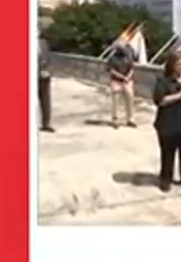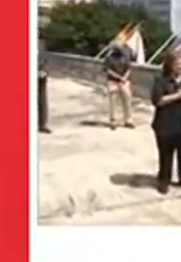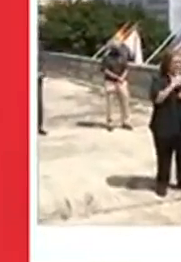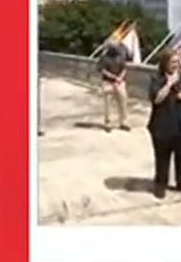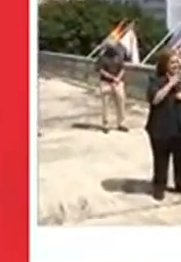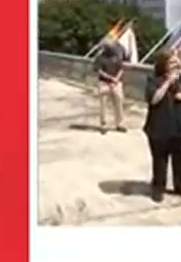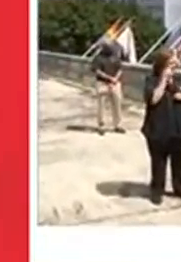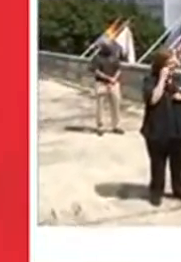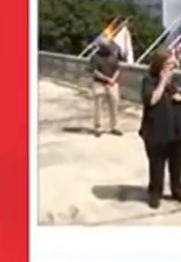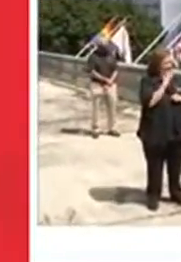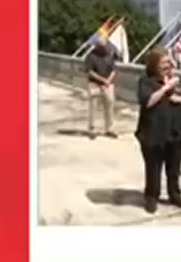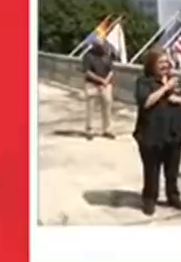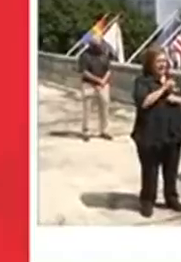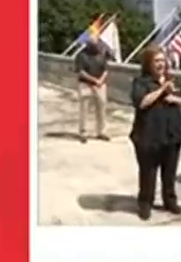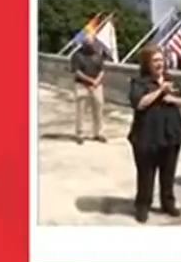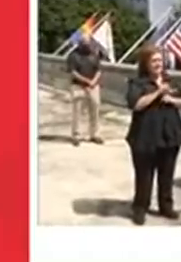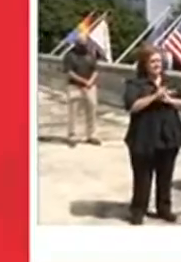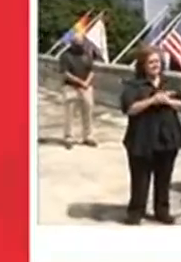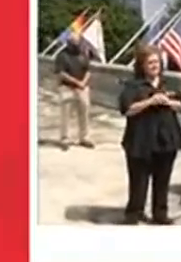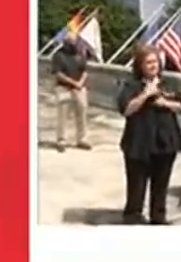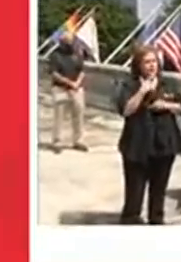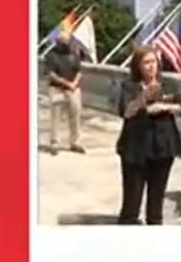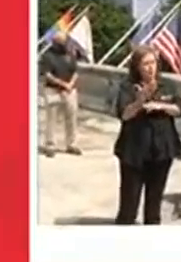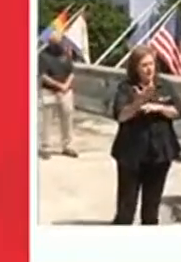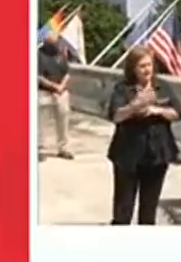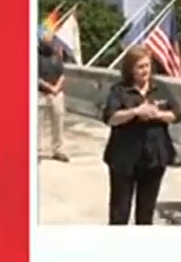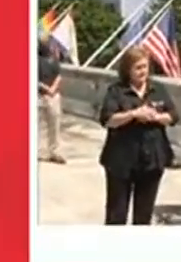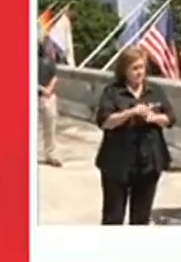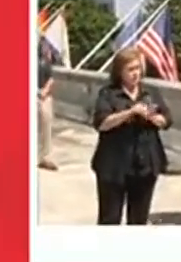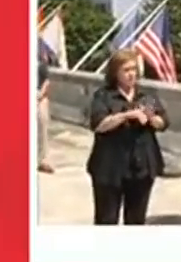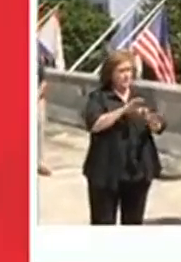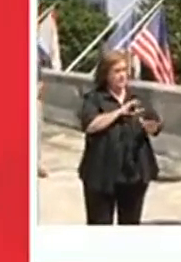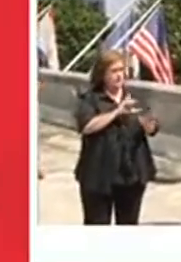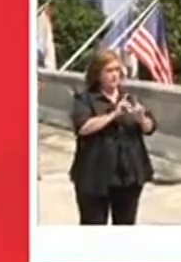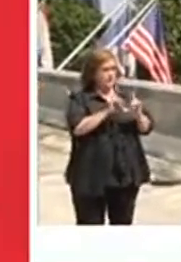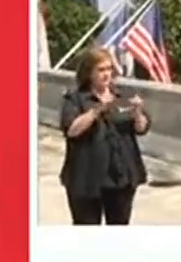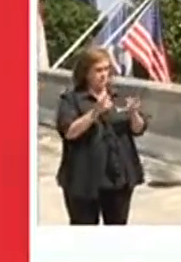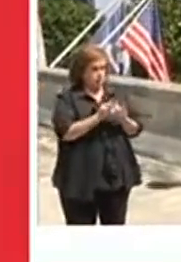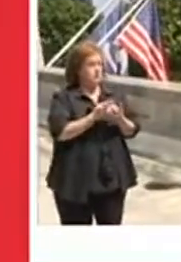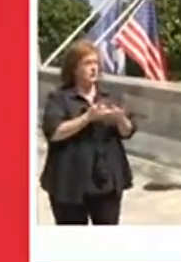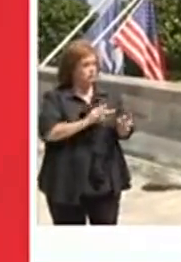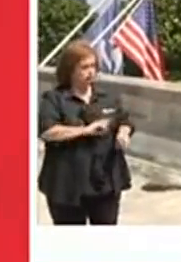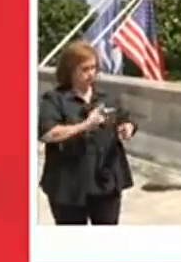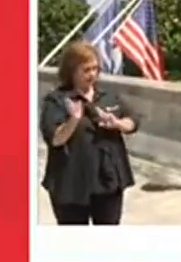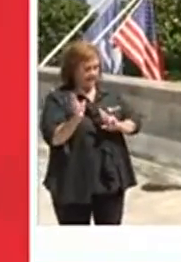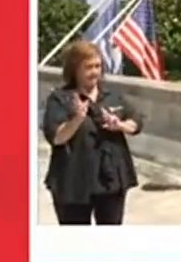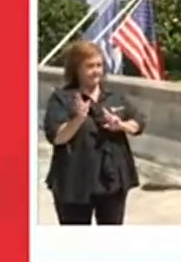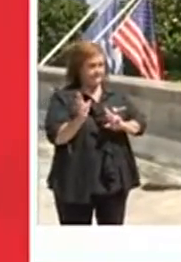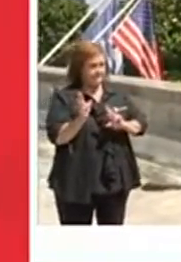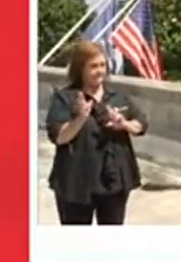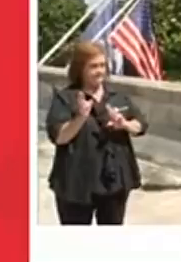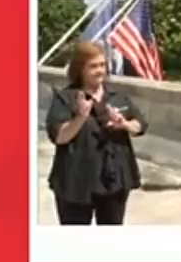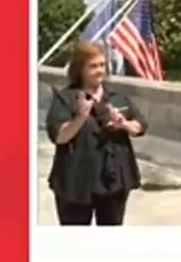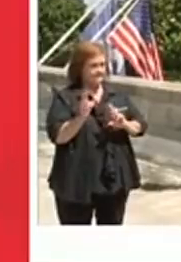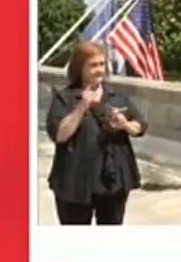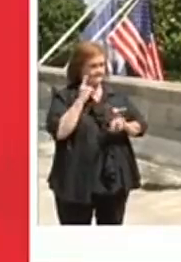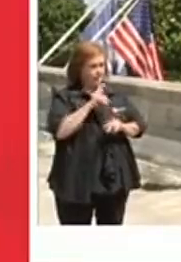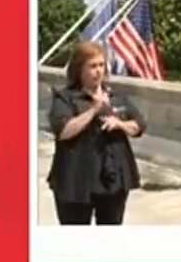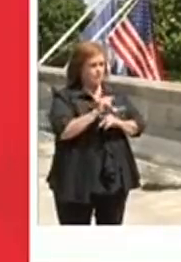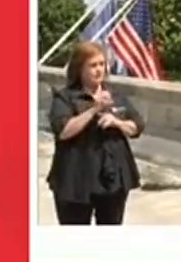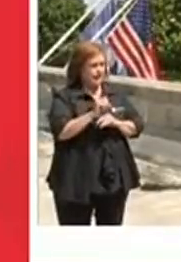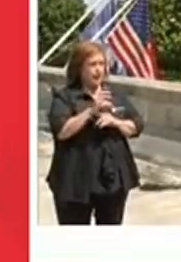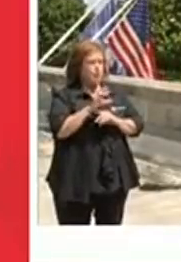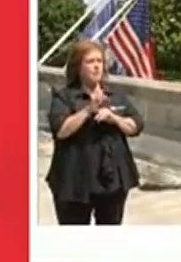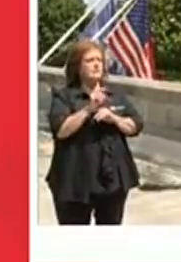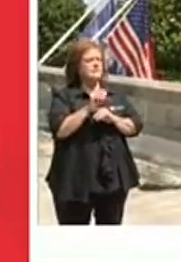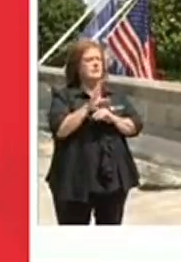Thank you, Mayor. Thank you, Colin. Good morning. New Orleans Police Department stands prepared and ready for Tropical Storm